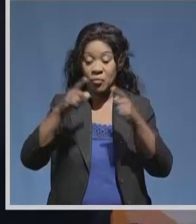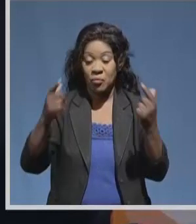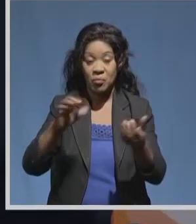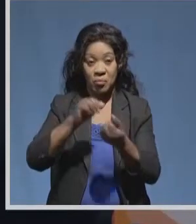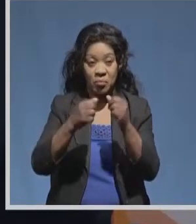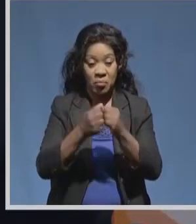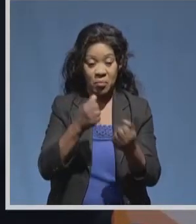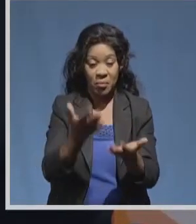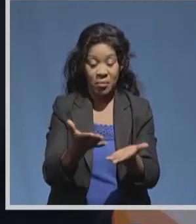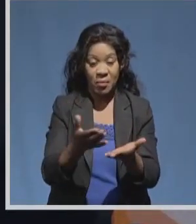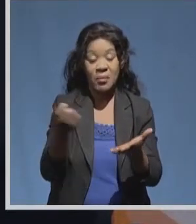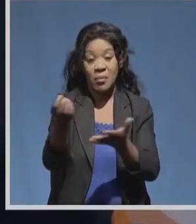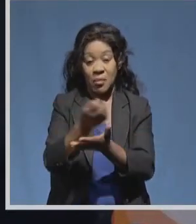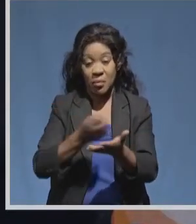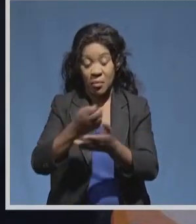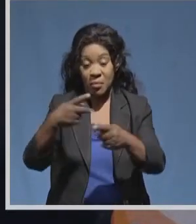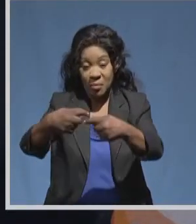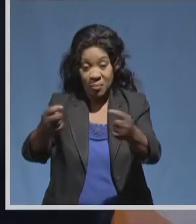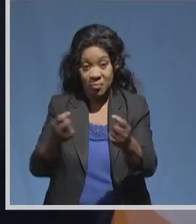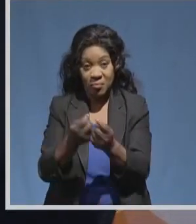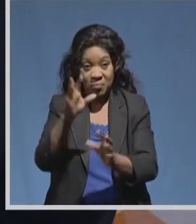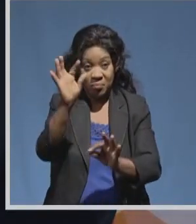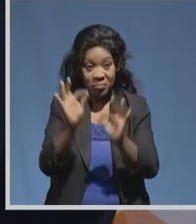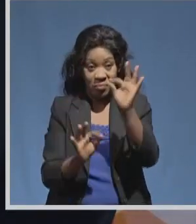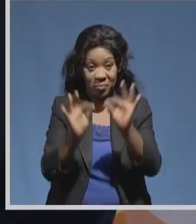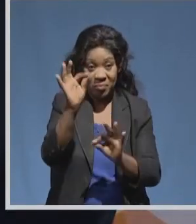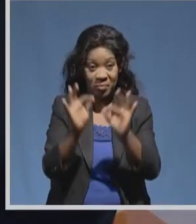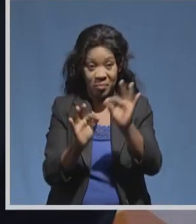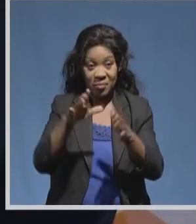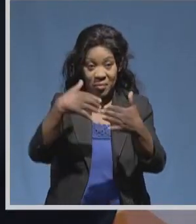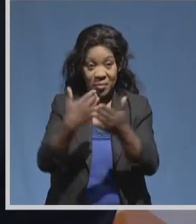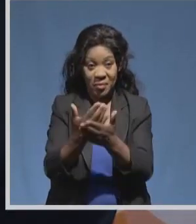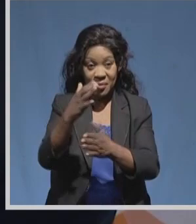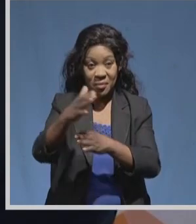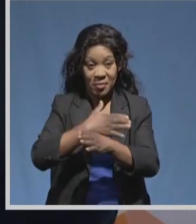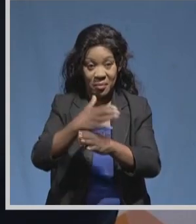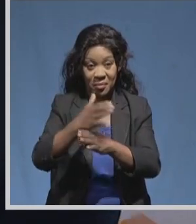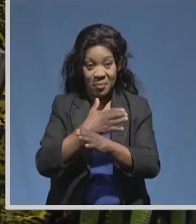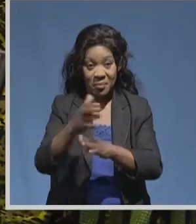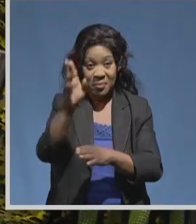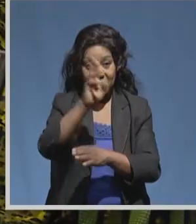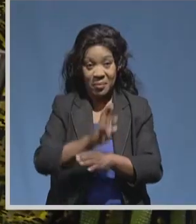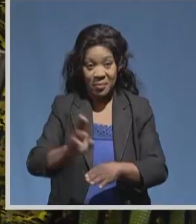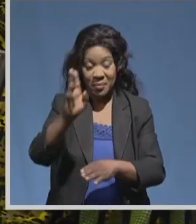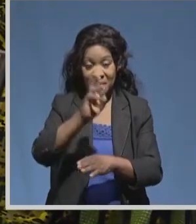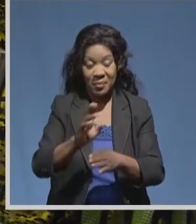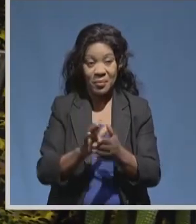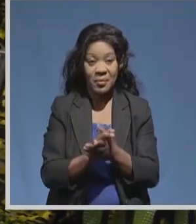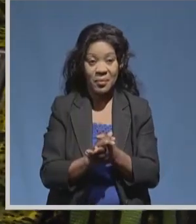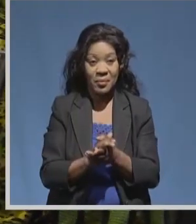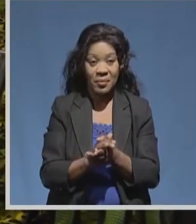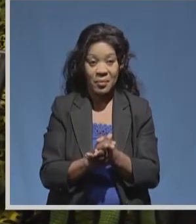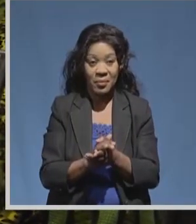on economic players to adjust the way they have been conducting their businesses. For each and every sector, let